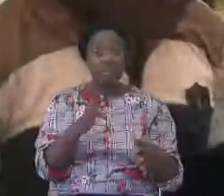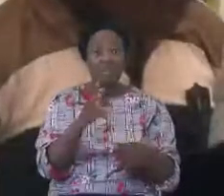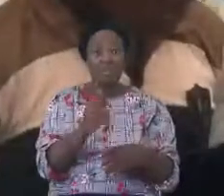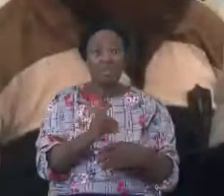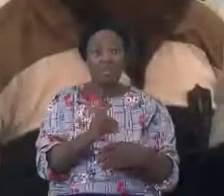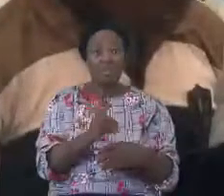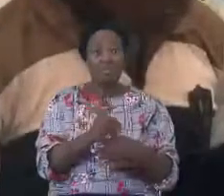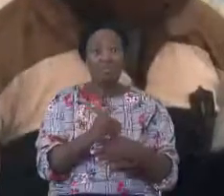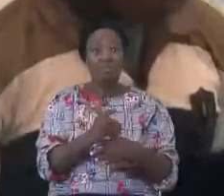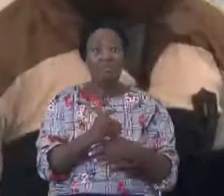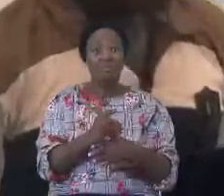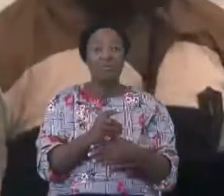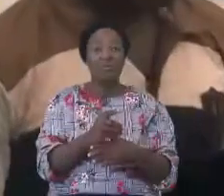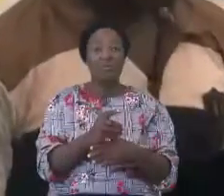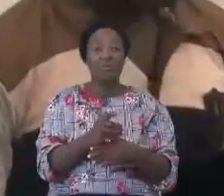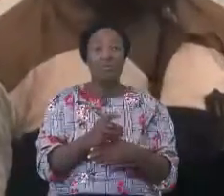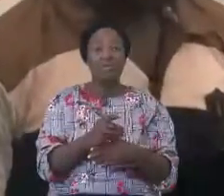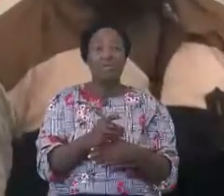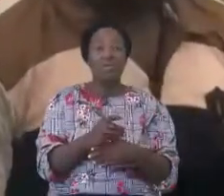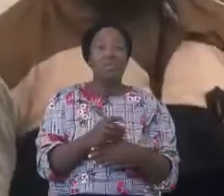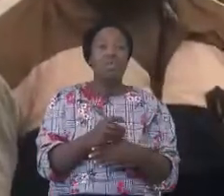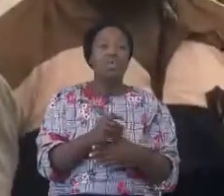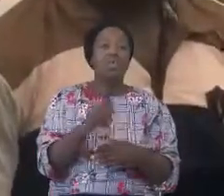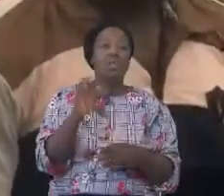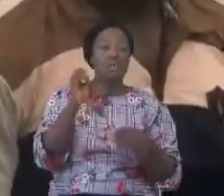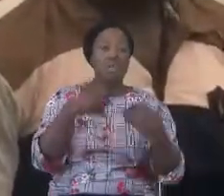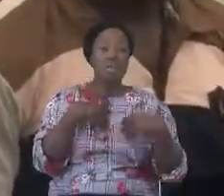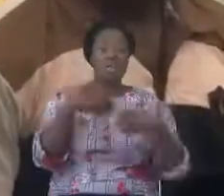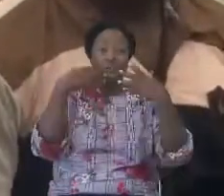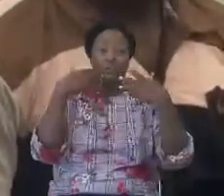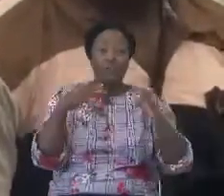And when he said, it is finished,